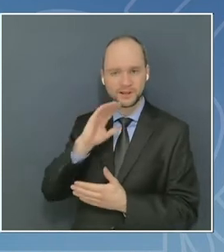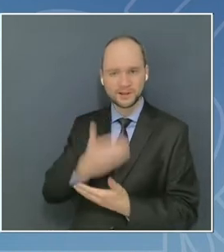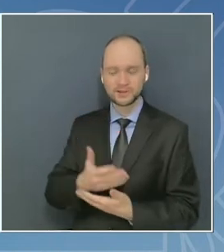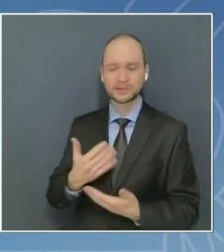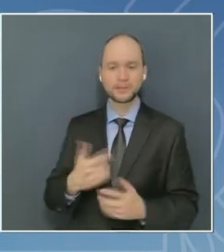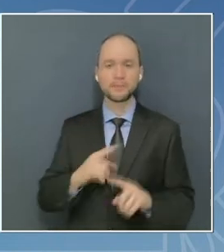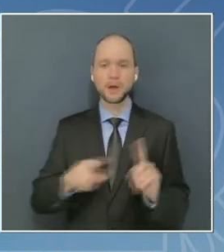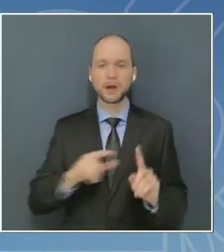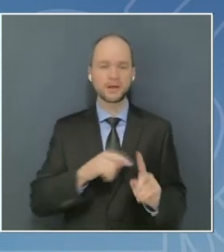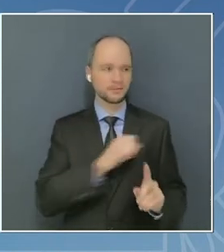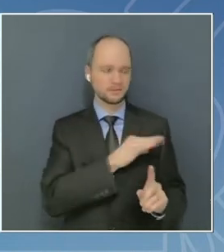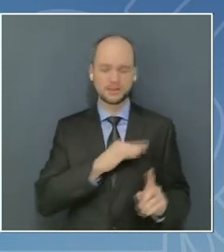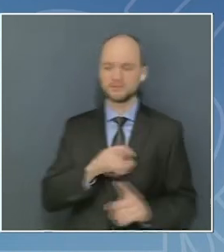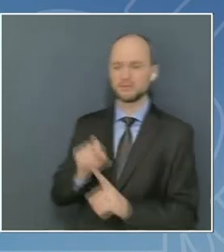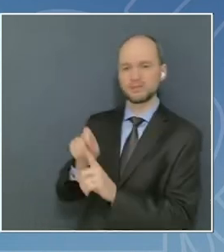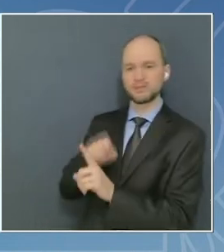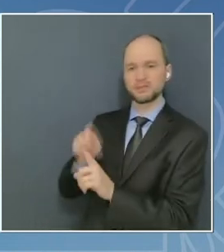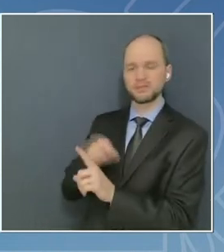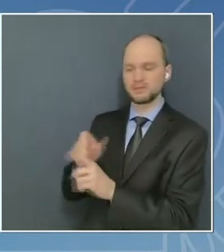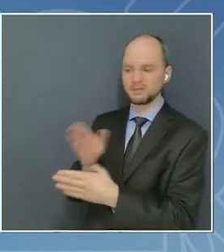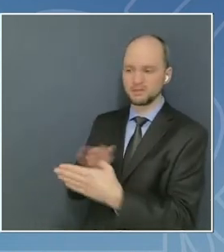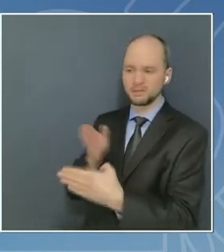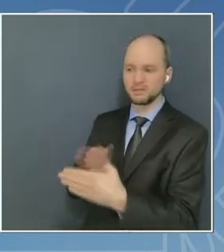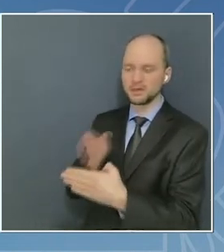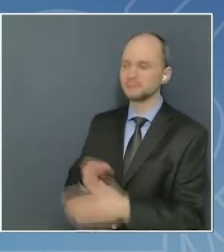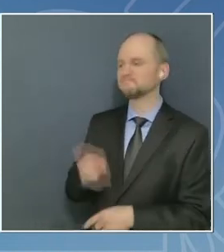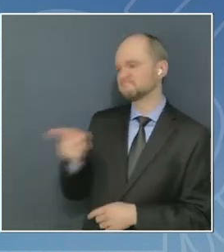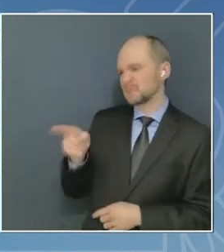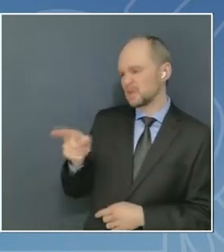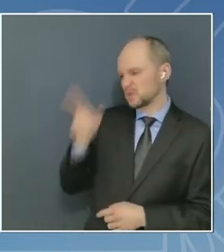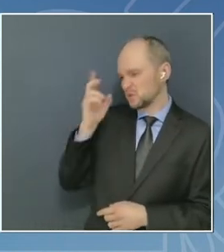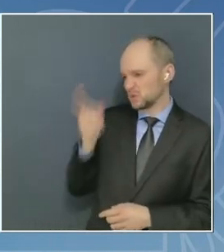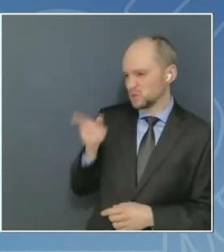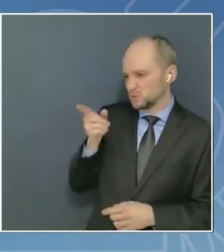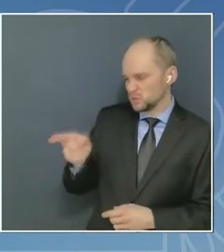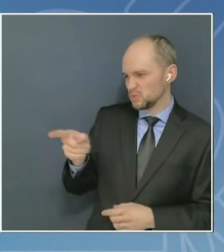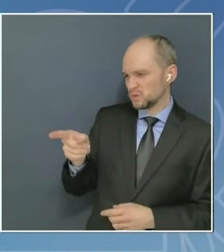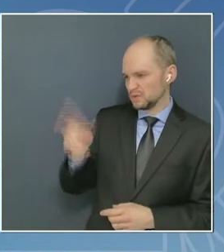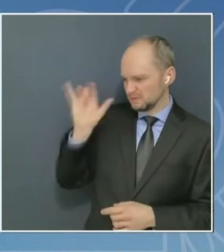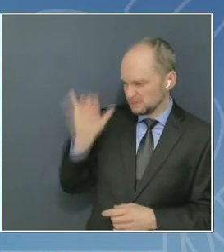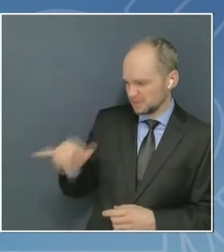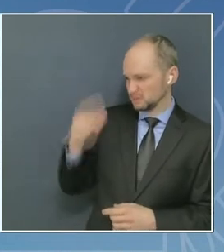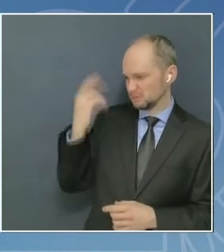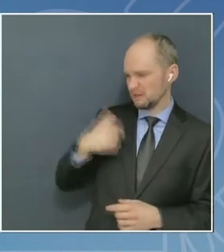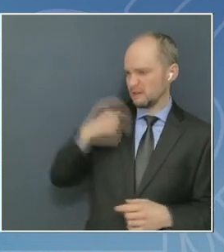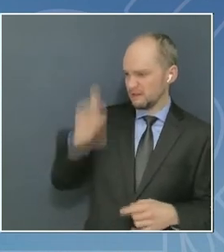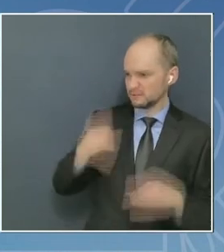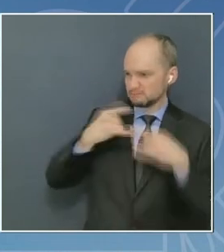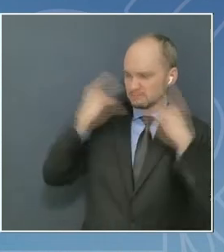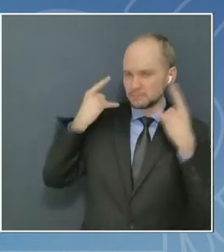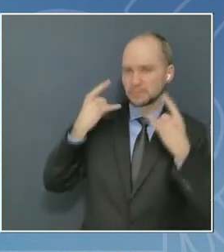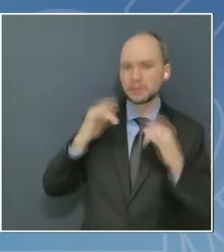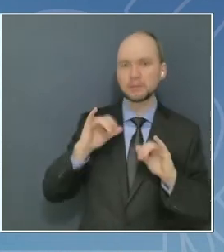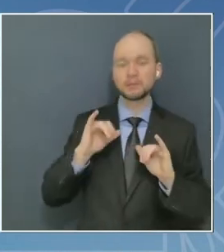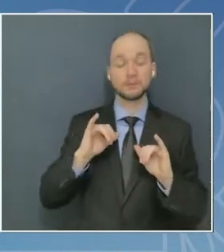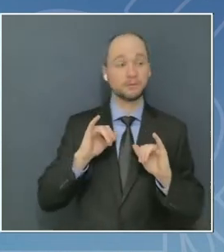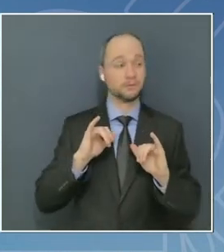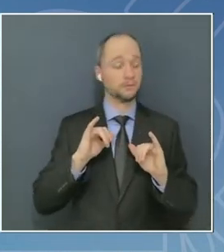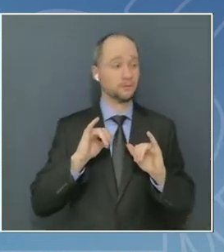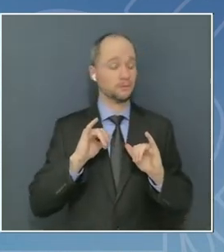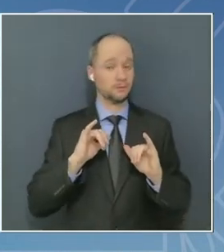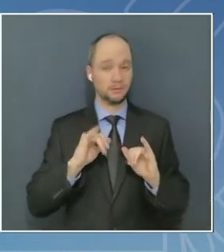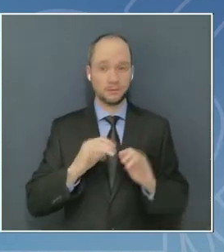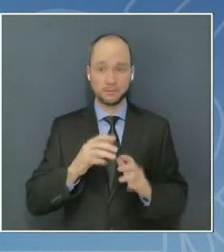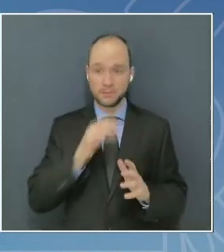And finally, this clerk said, you know, it's because of you that I have to wear this mask. And she finally confronted him and